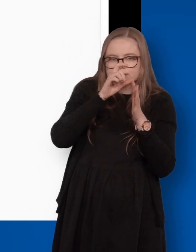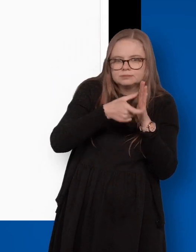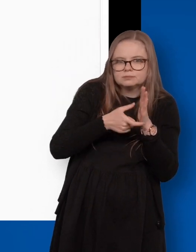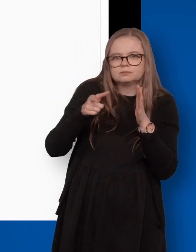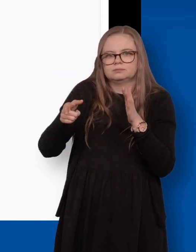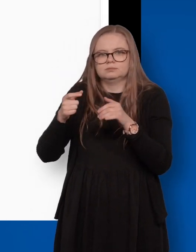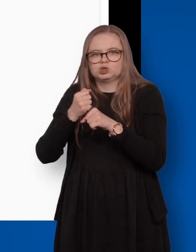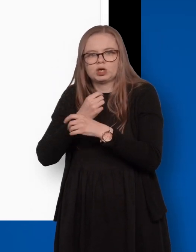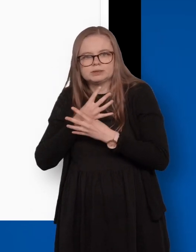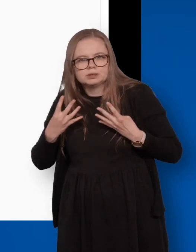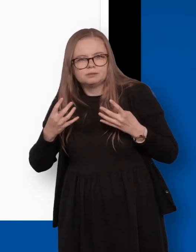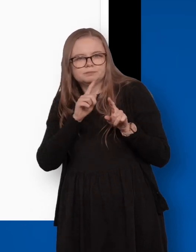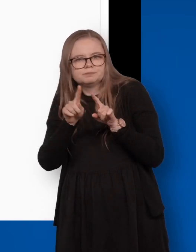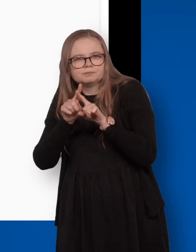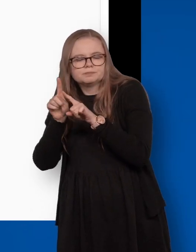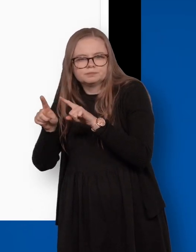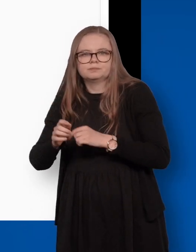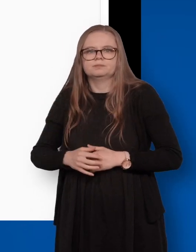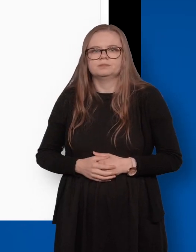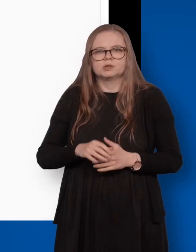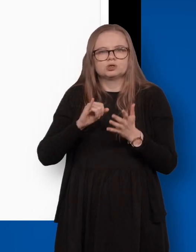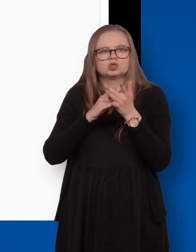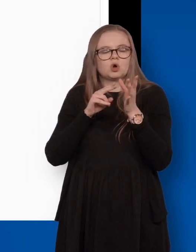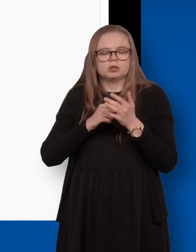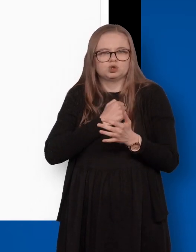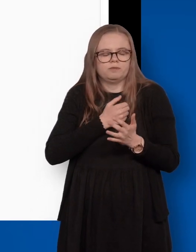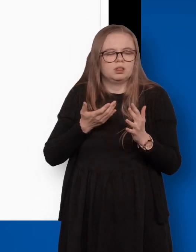gender composition, etc. Should I